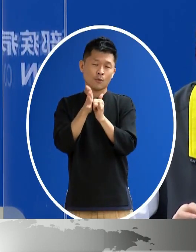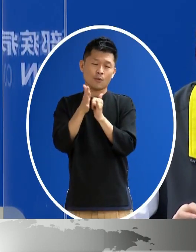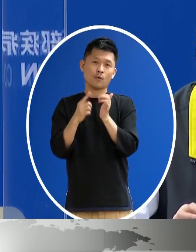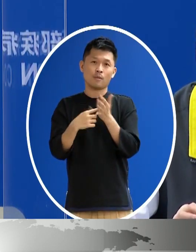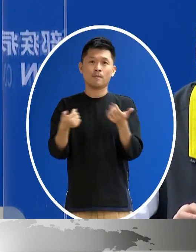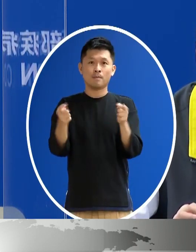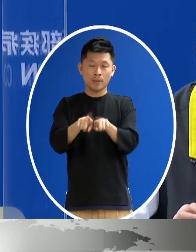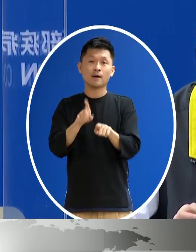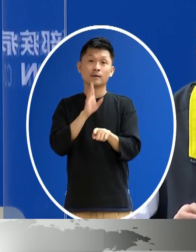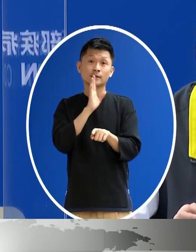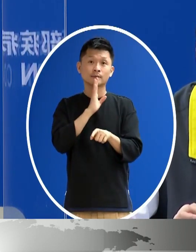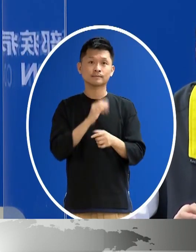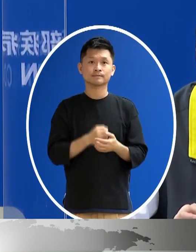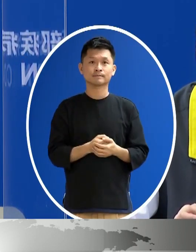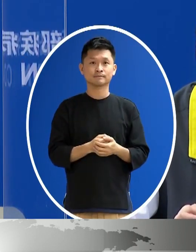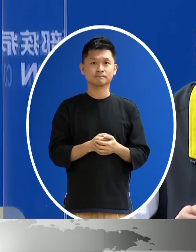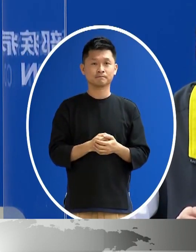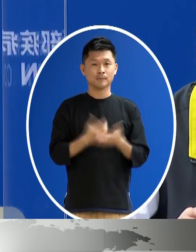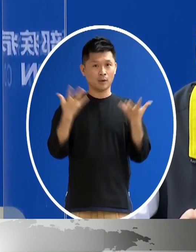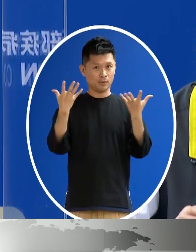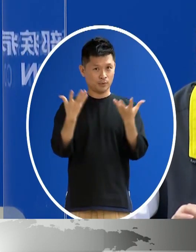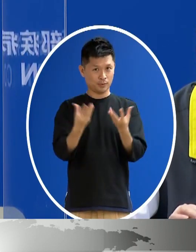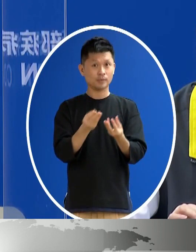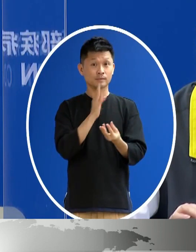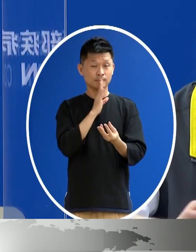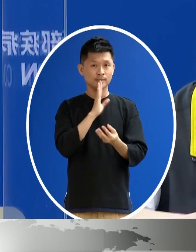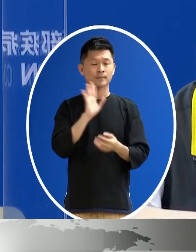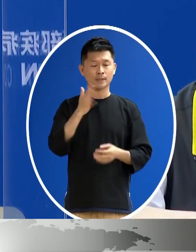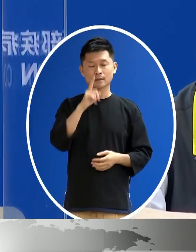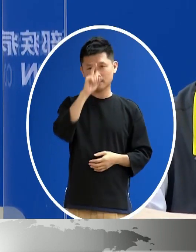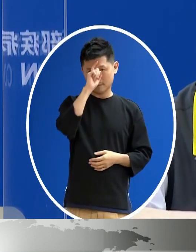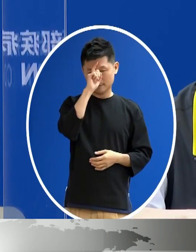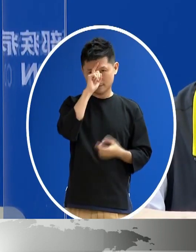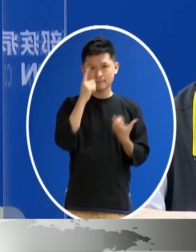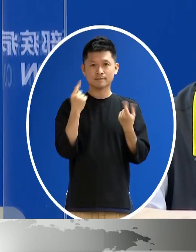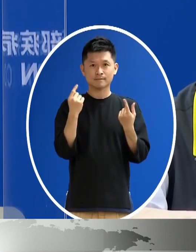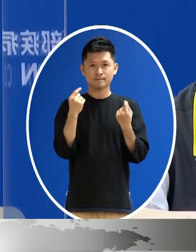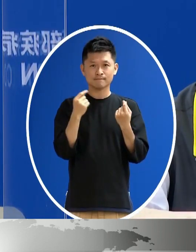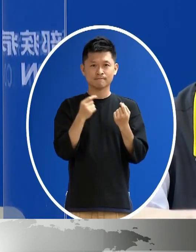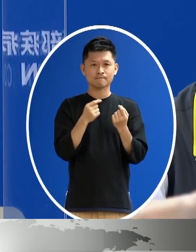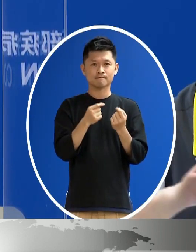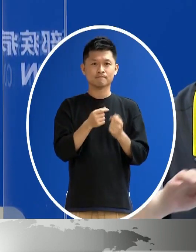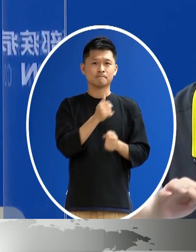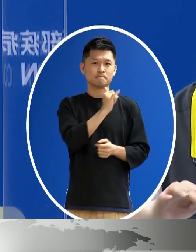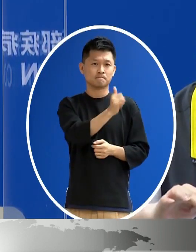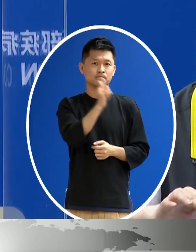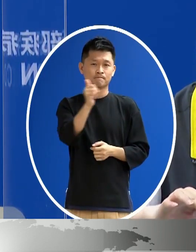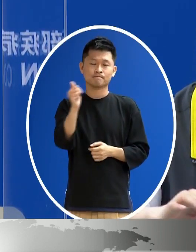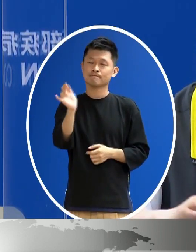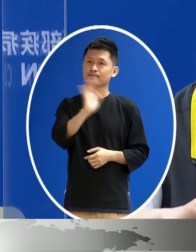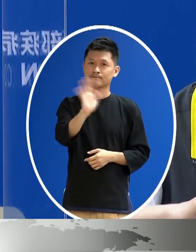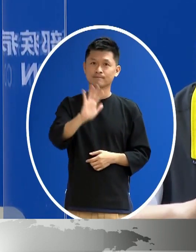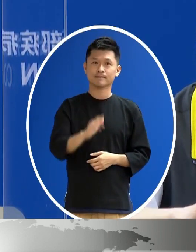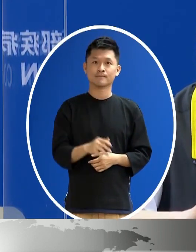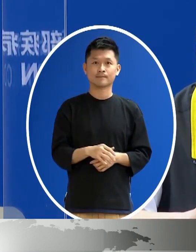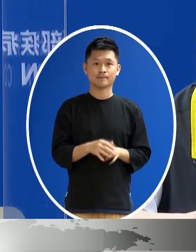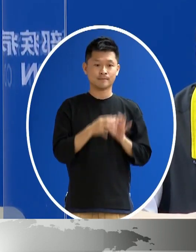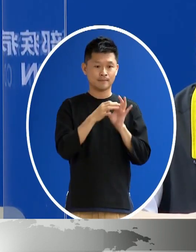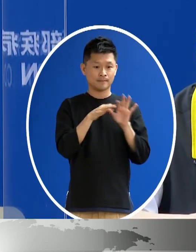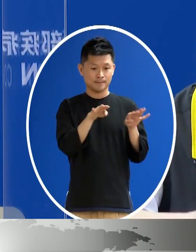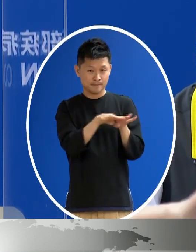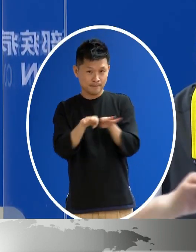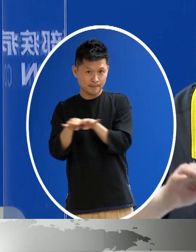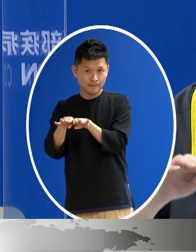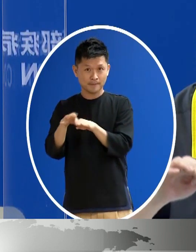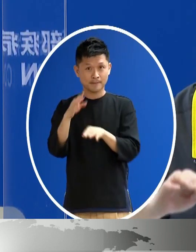best manifestation of filial piety. We have been seeing some effect from the restrictions, but we still hope that people will stay put. Over